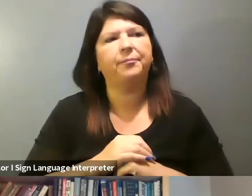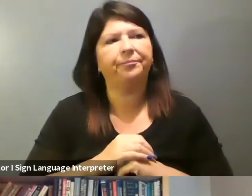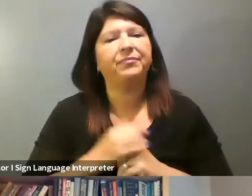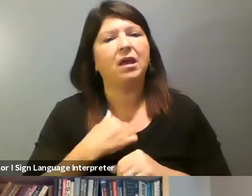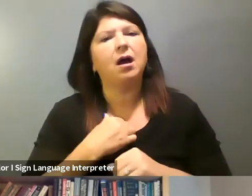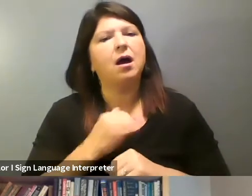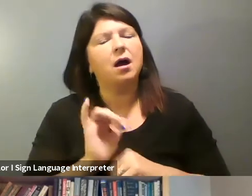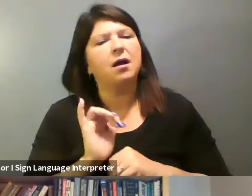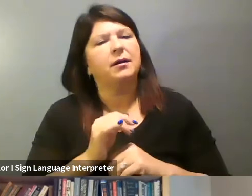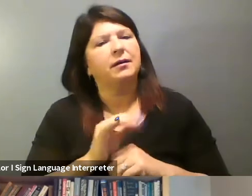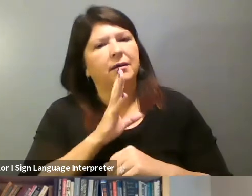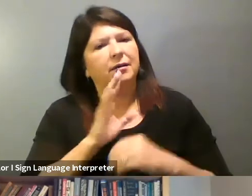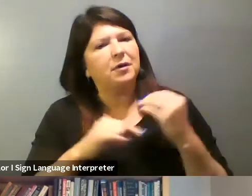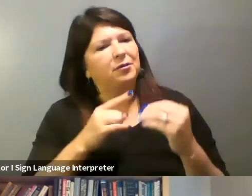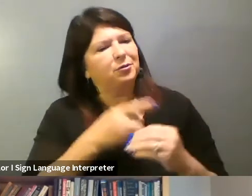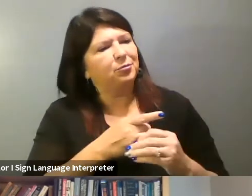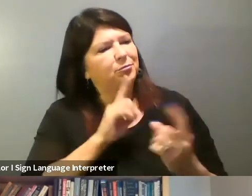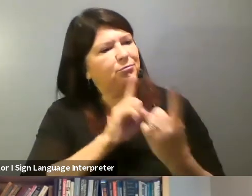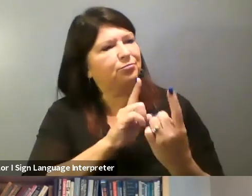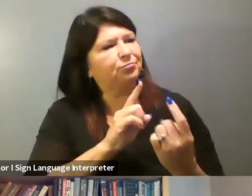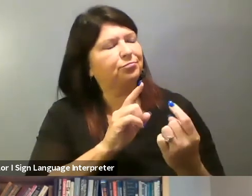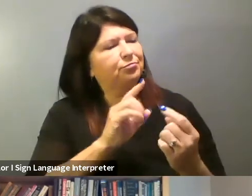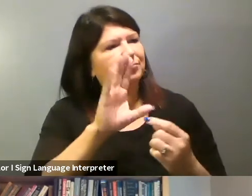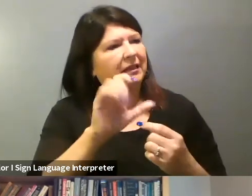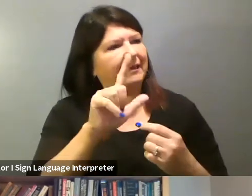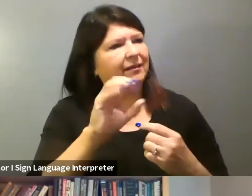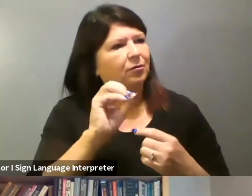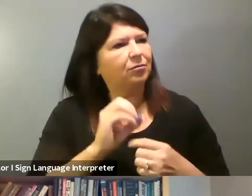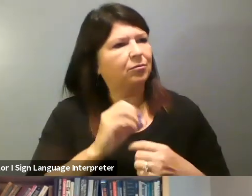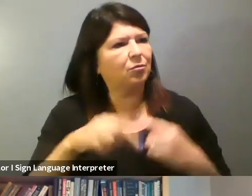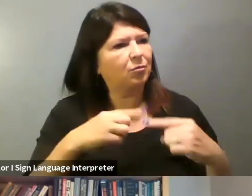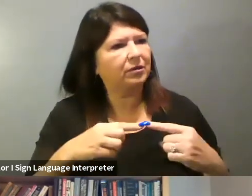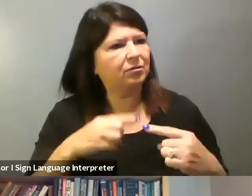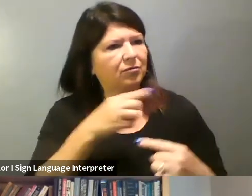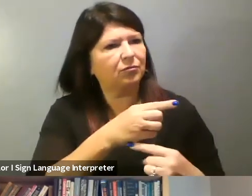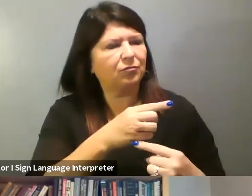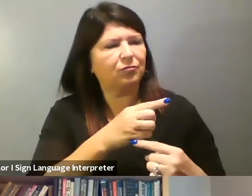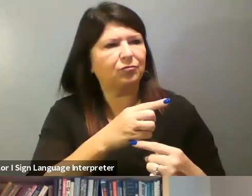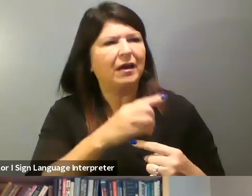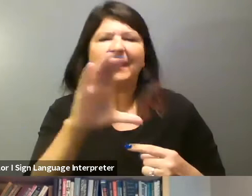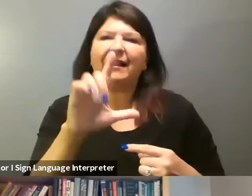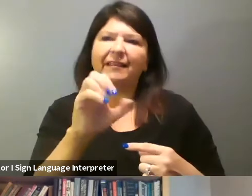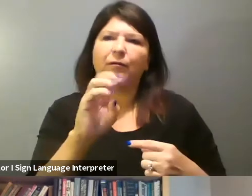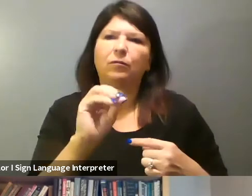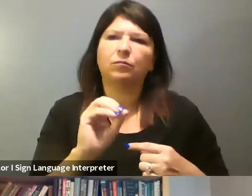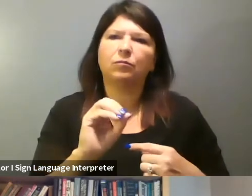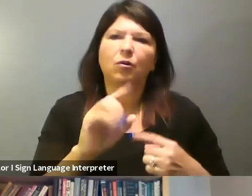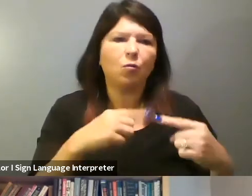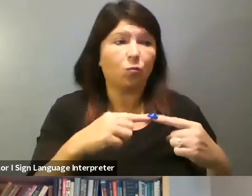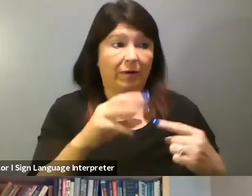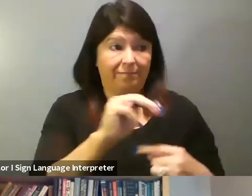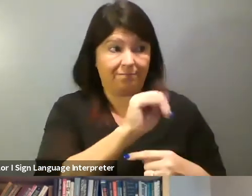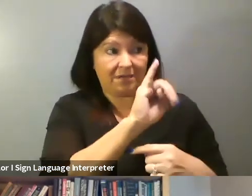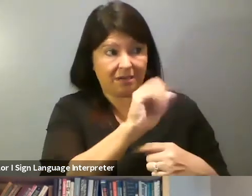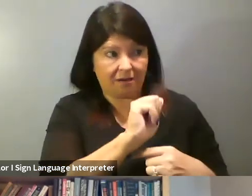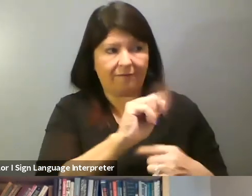Cleo, when Mia first approached you, when you first heard that, you know, someone named Mia was going to make a